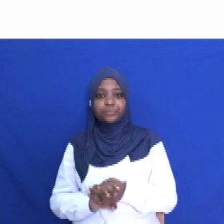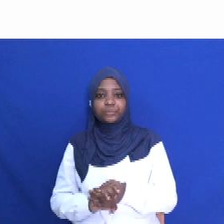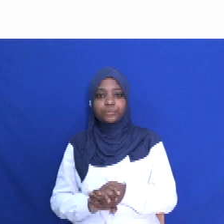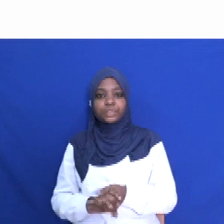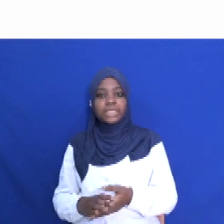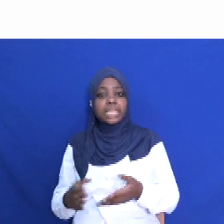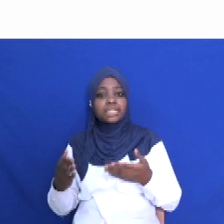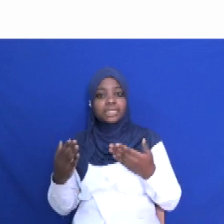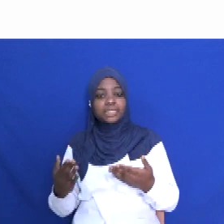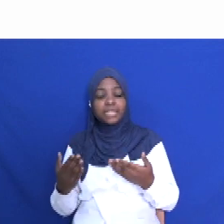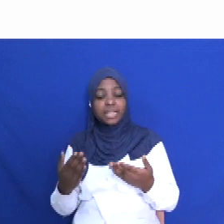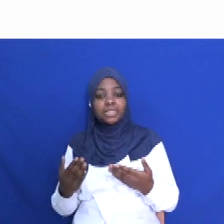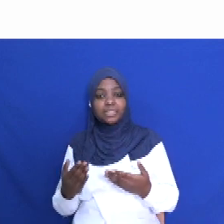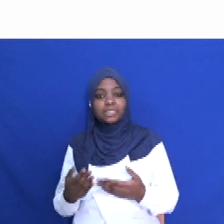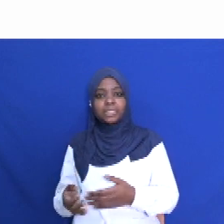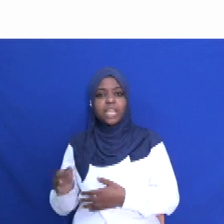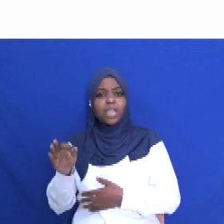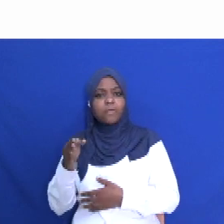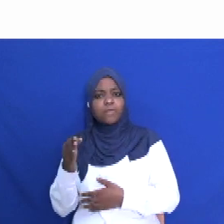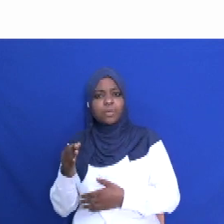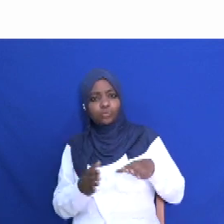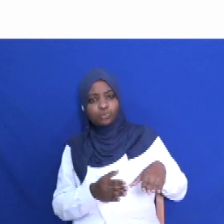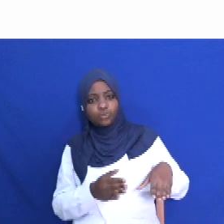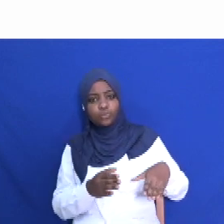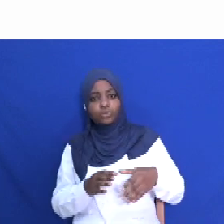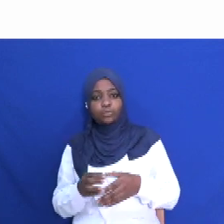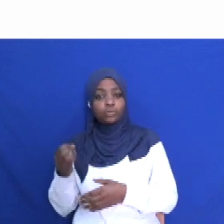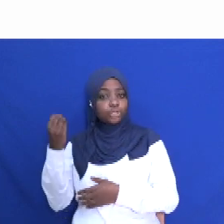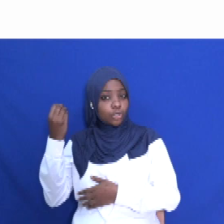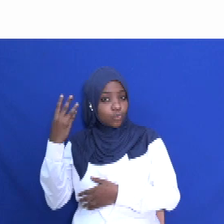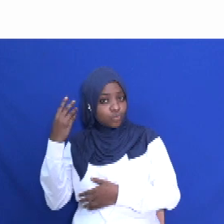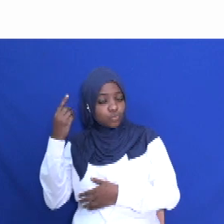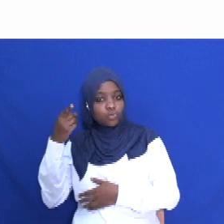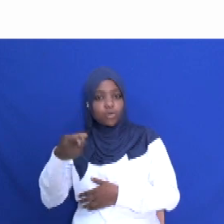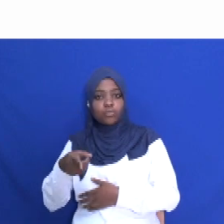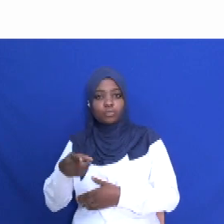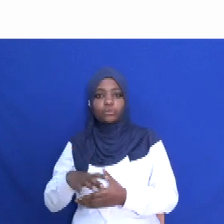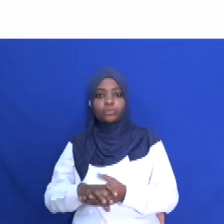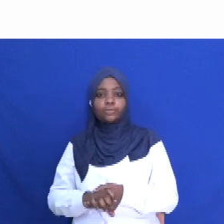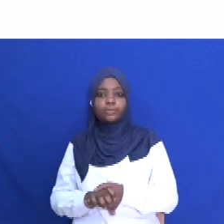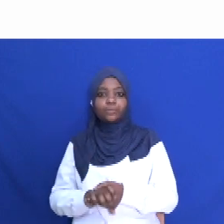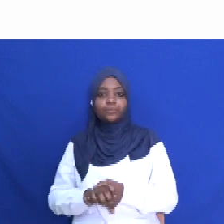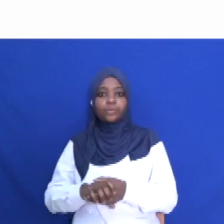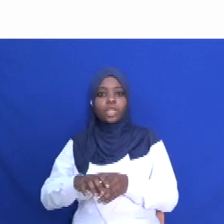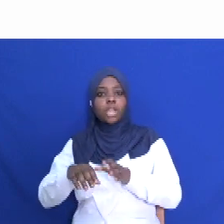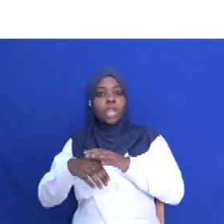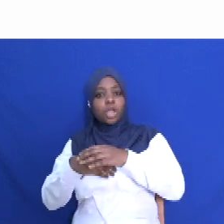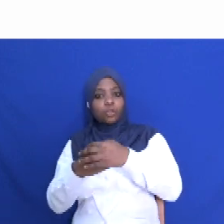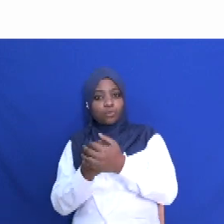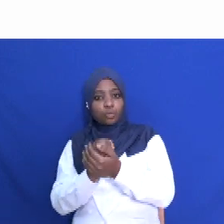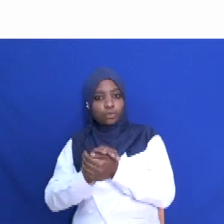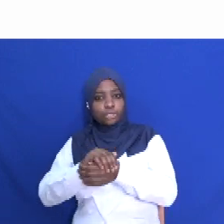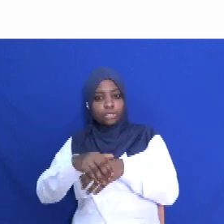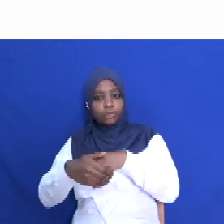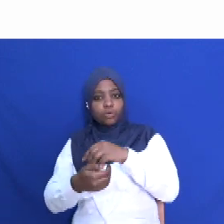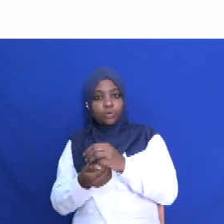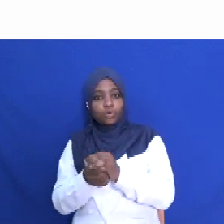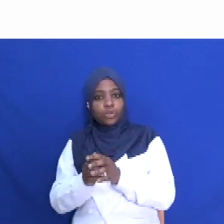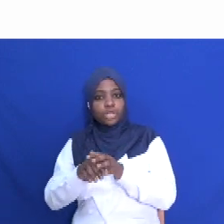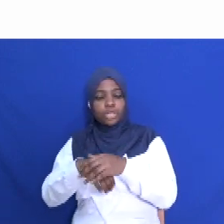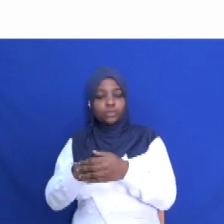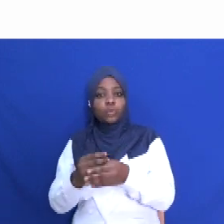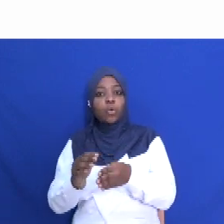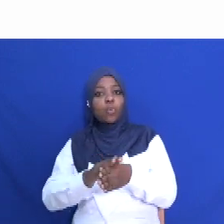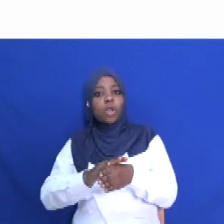body every time. We wash our hands by using soap. So we have already do